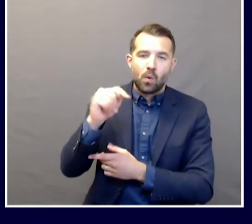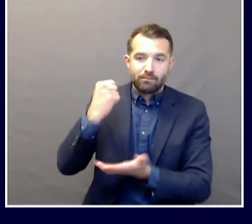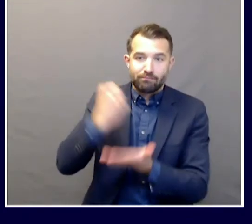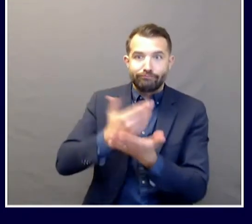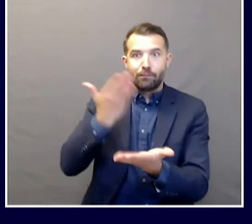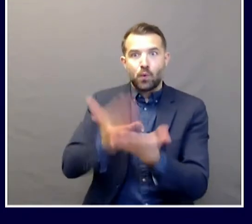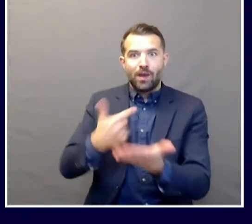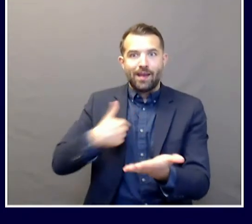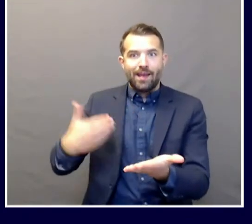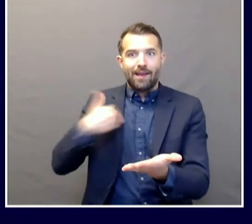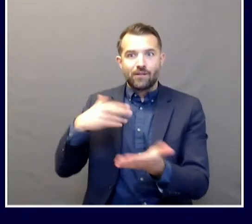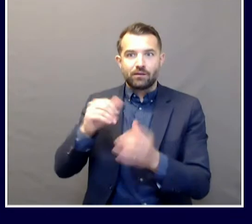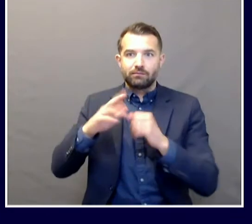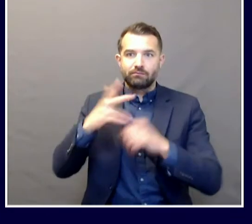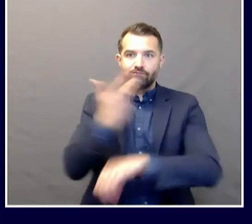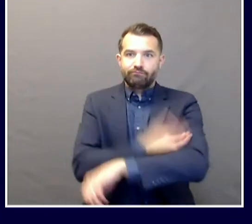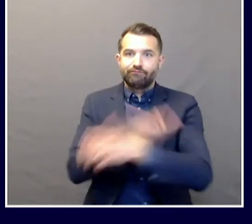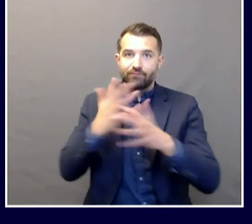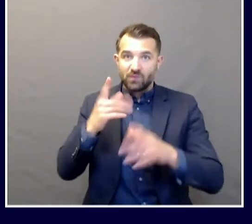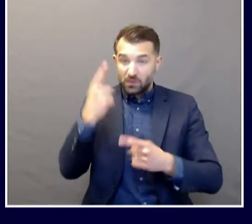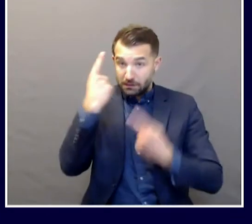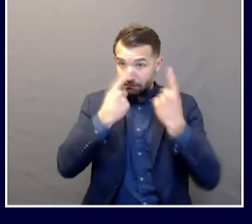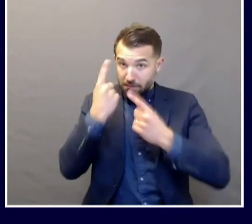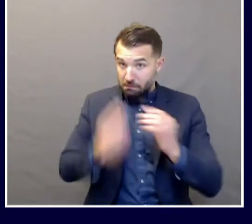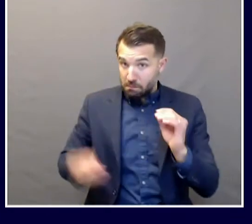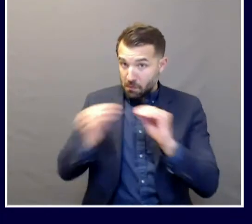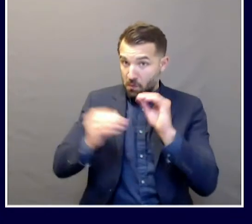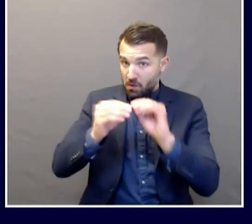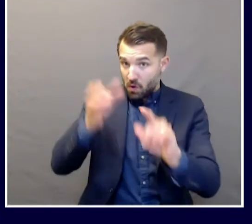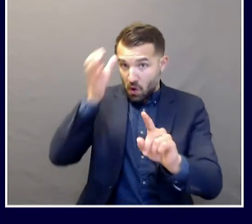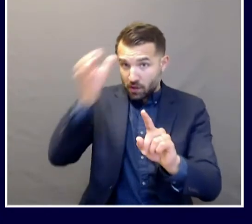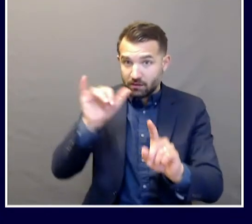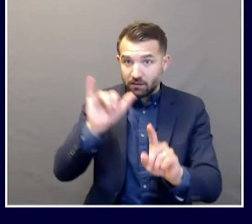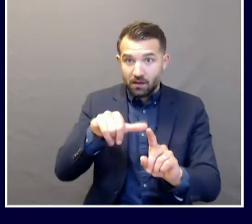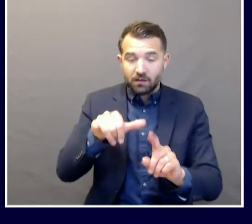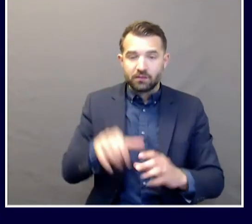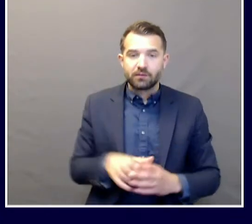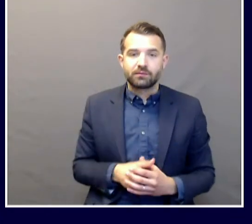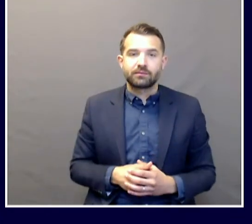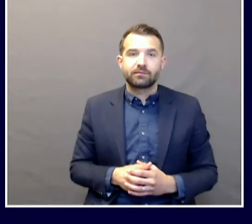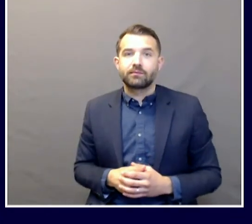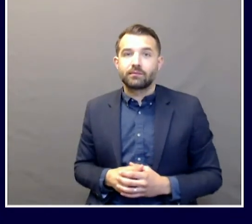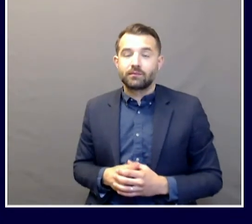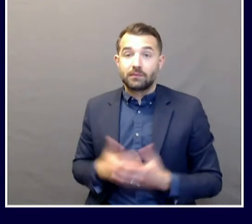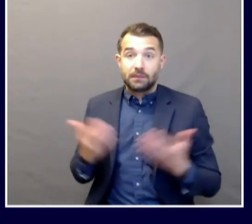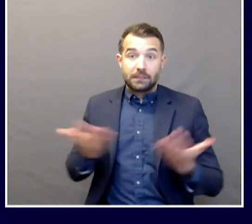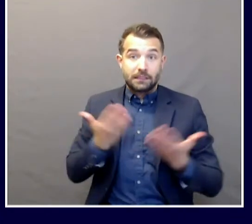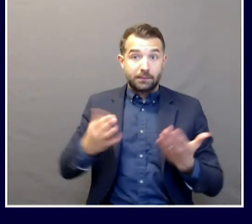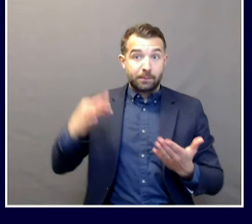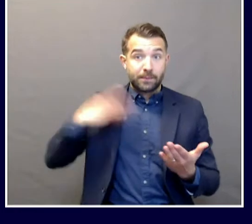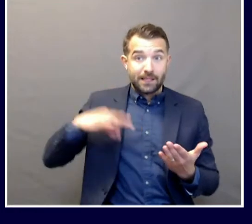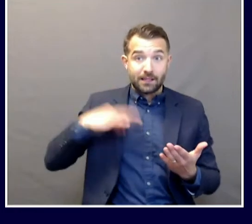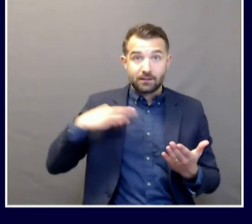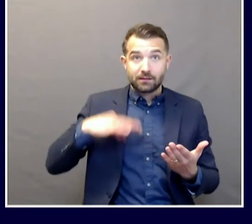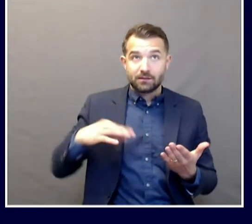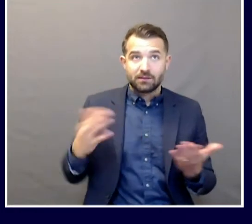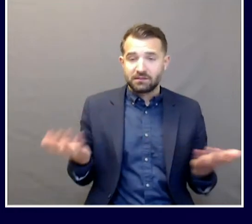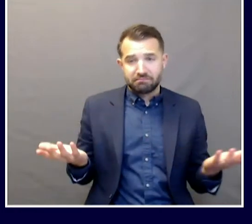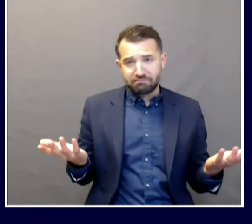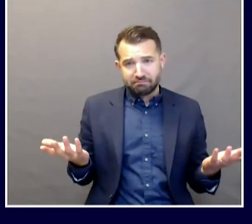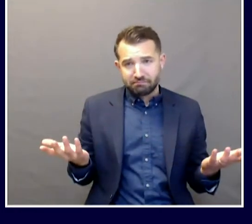tackle this? No final decisions yet. We are still pretty squarely focused on getting